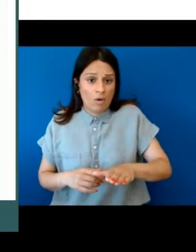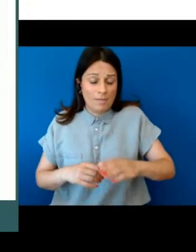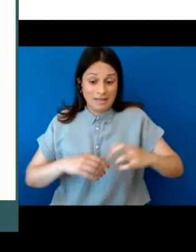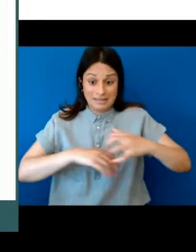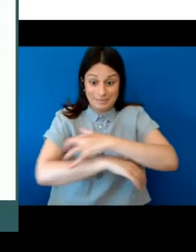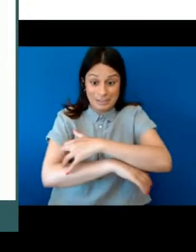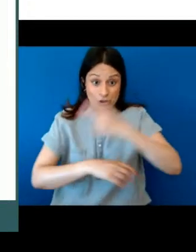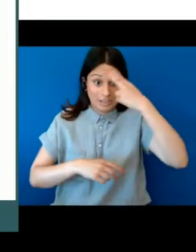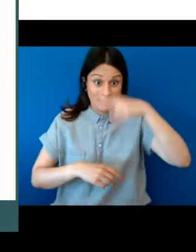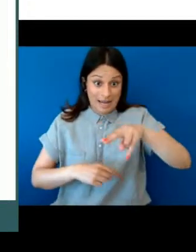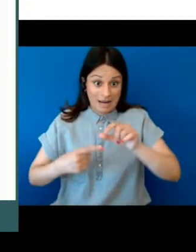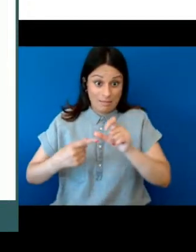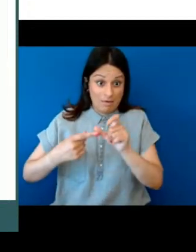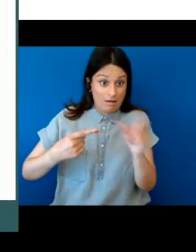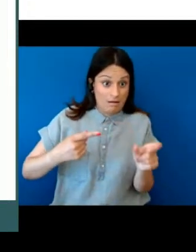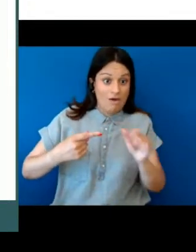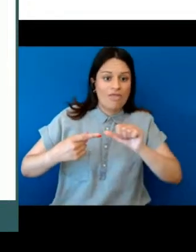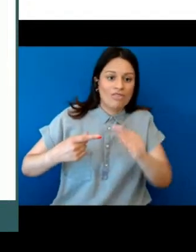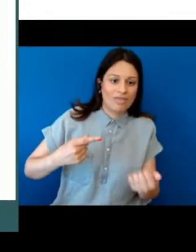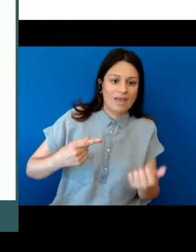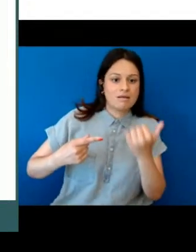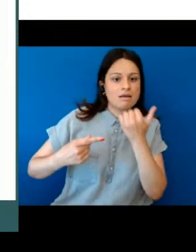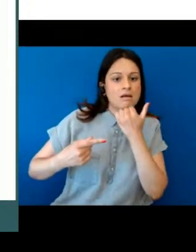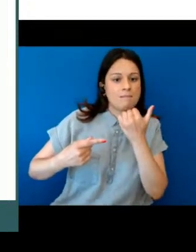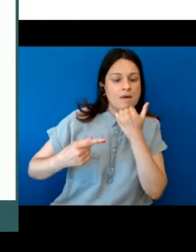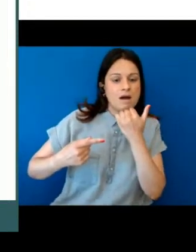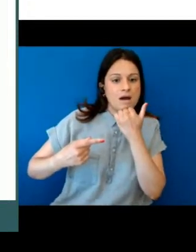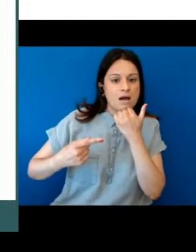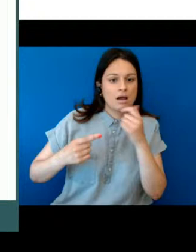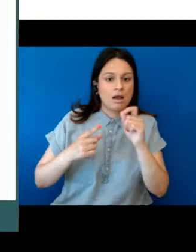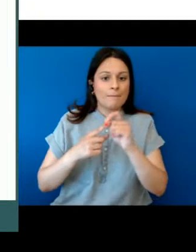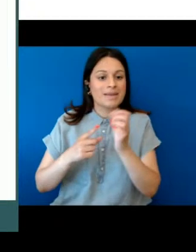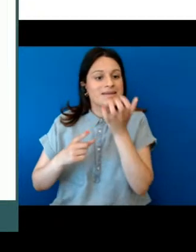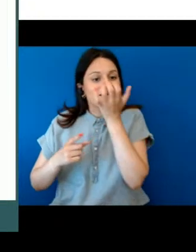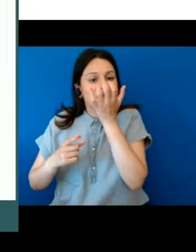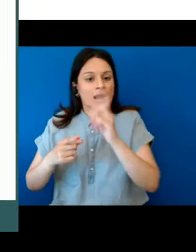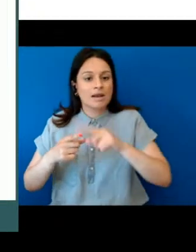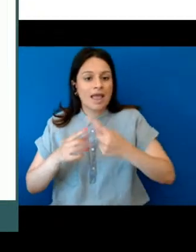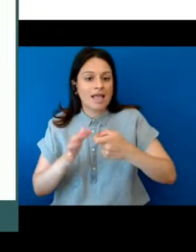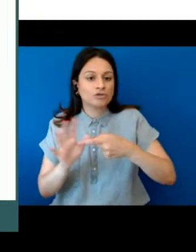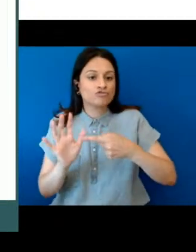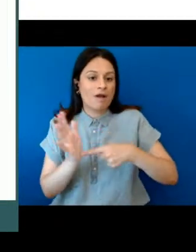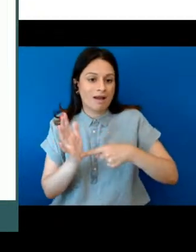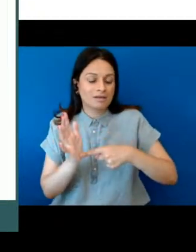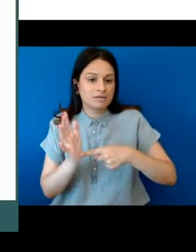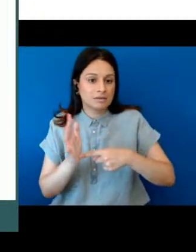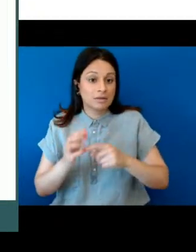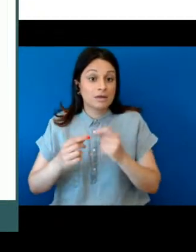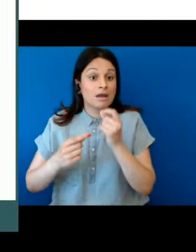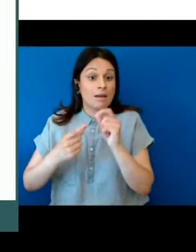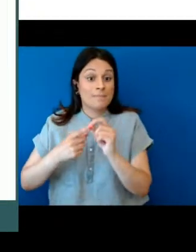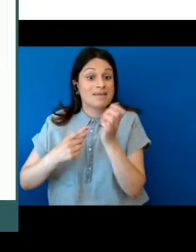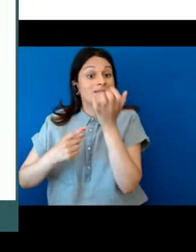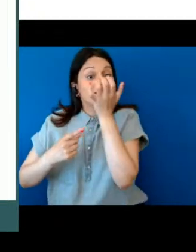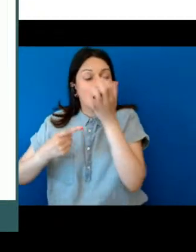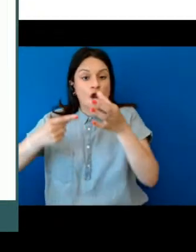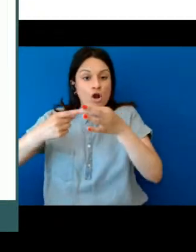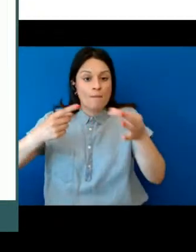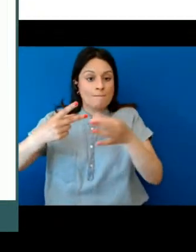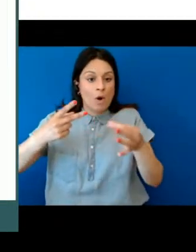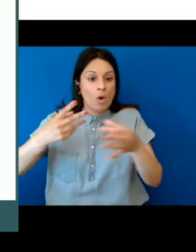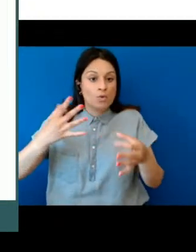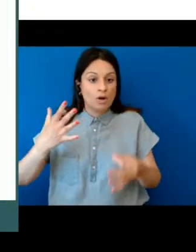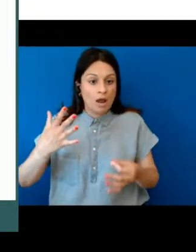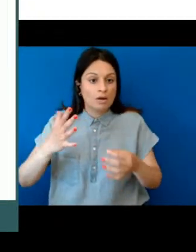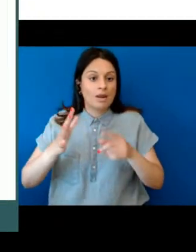by a number. So peanut extract is obviously peanut extract, and then the peanut components be called ARA H1,